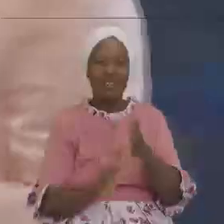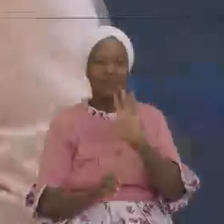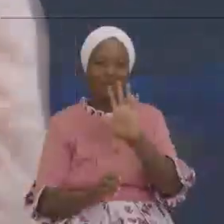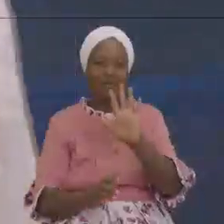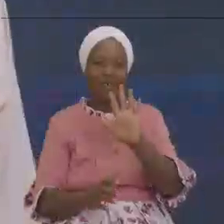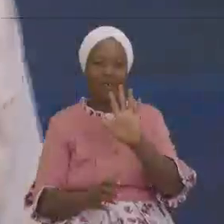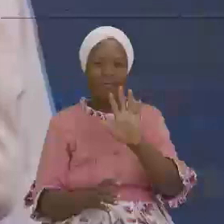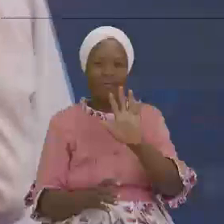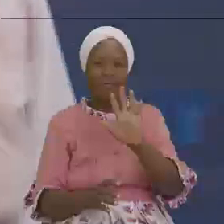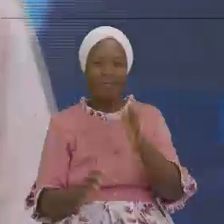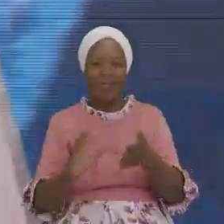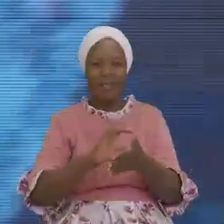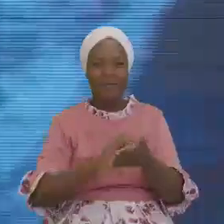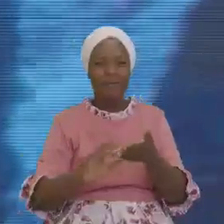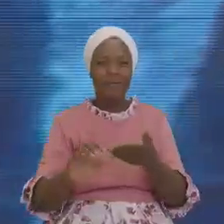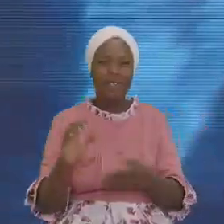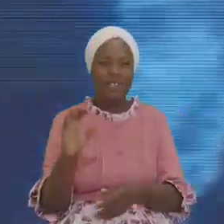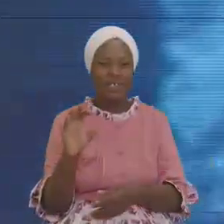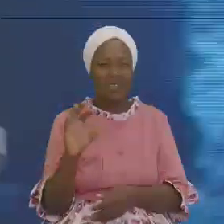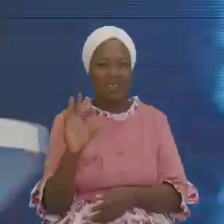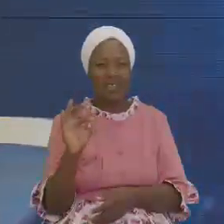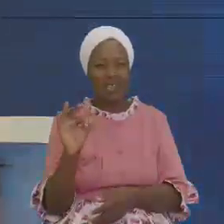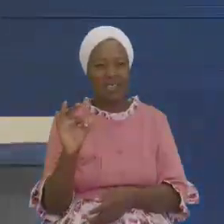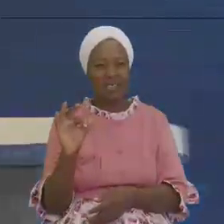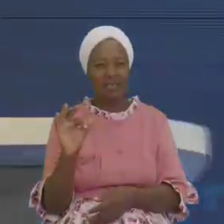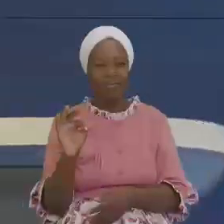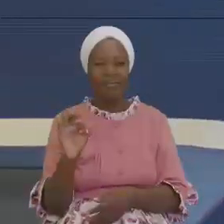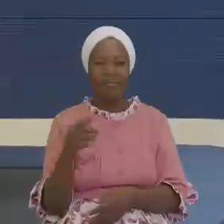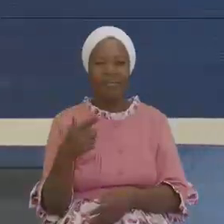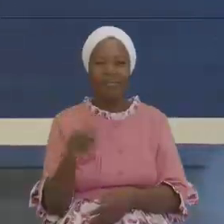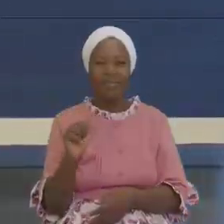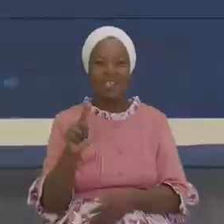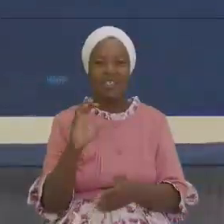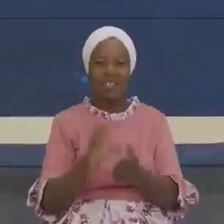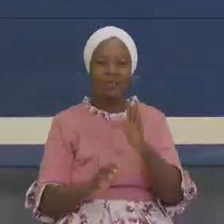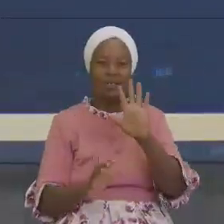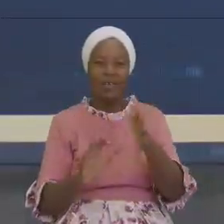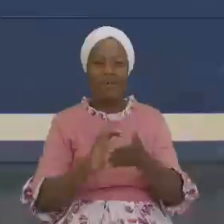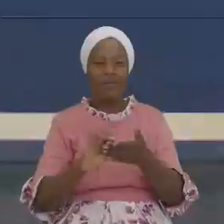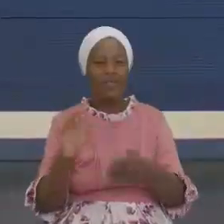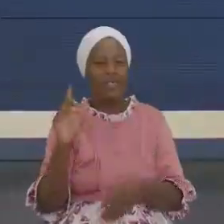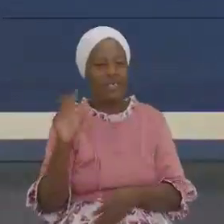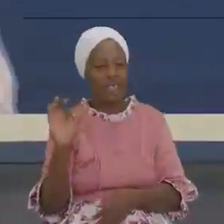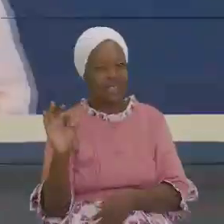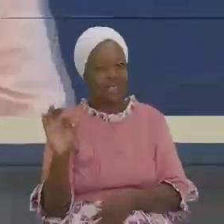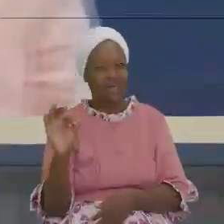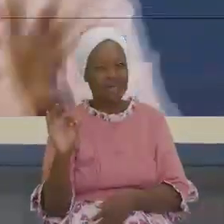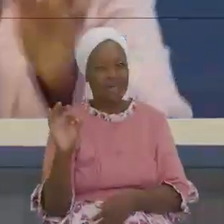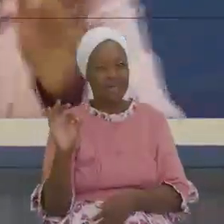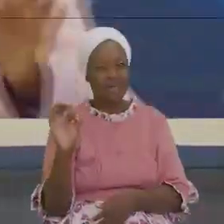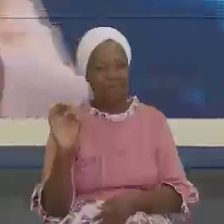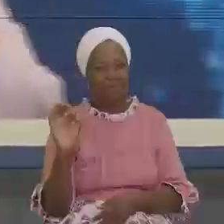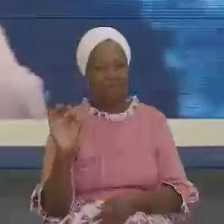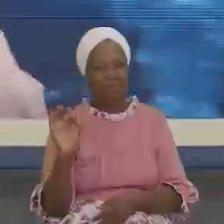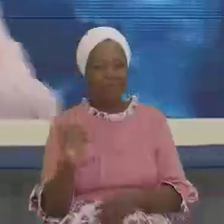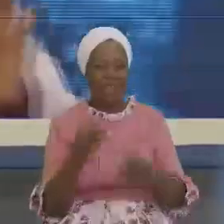5. I'm reading from verse 19. In Galatians chapter 5, verse 19. Now